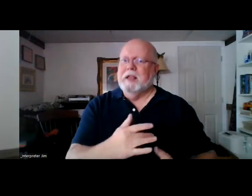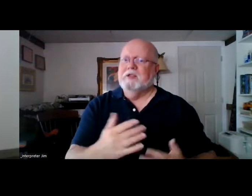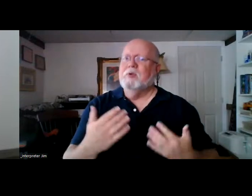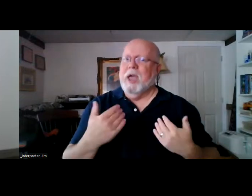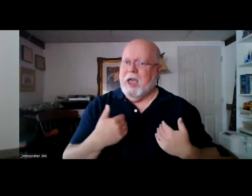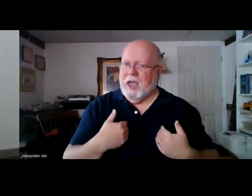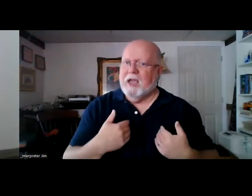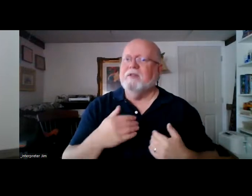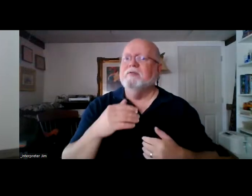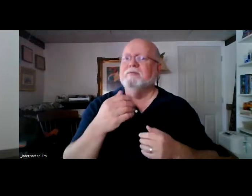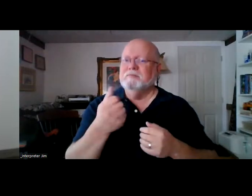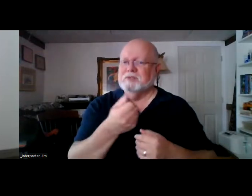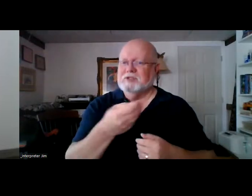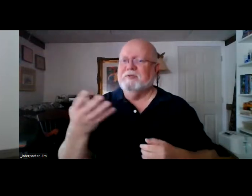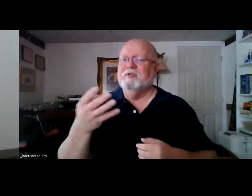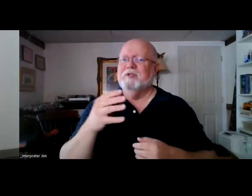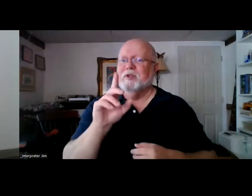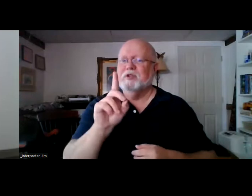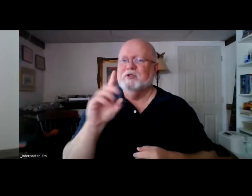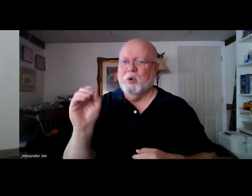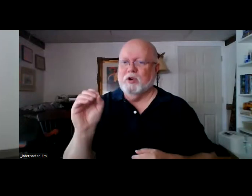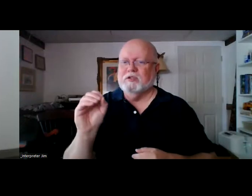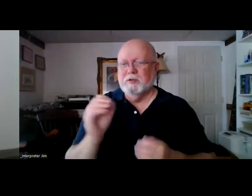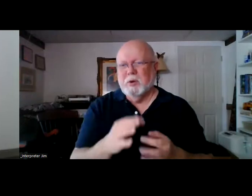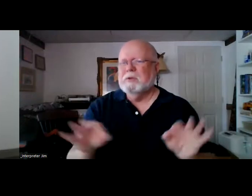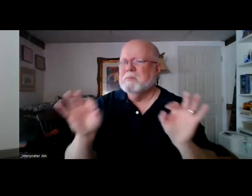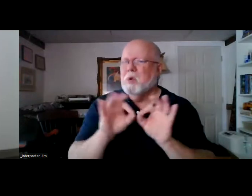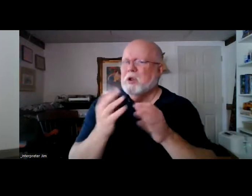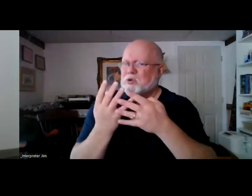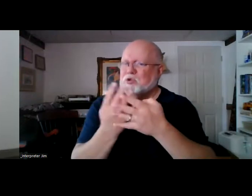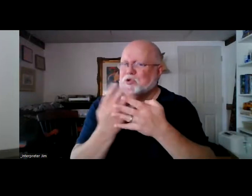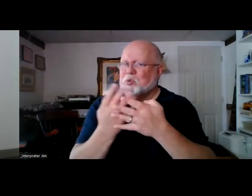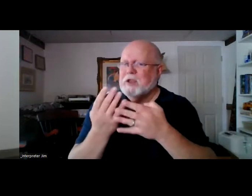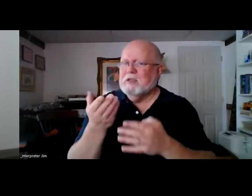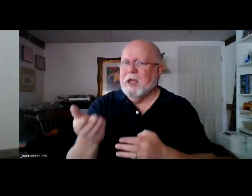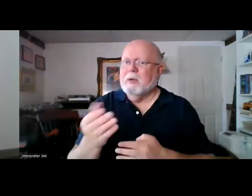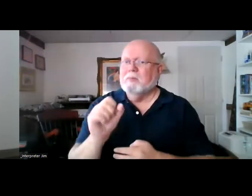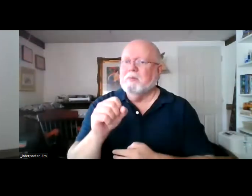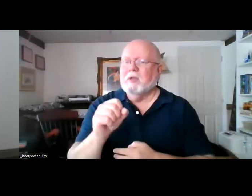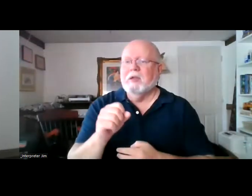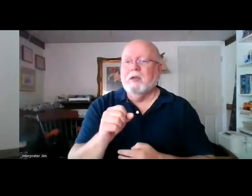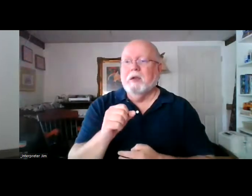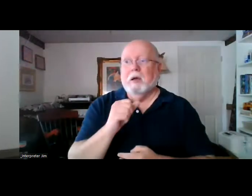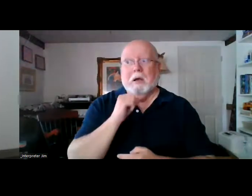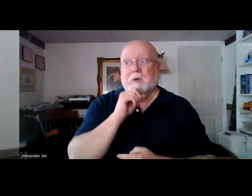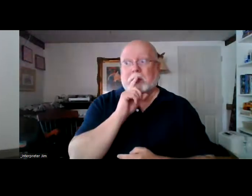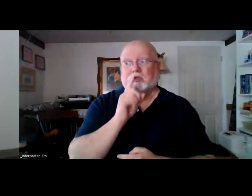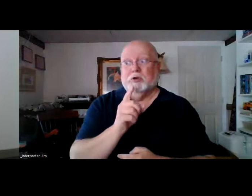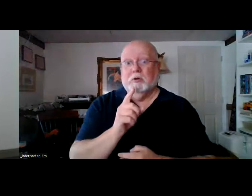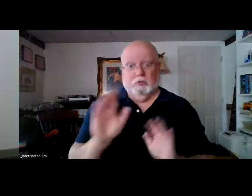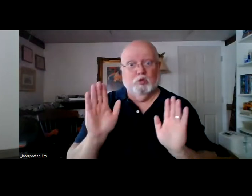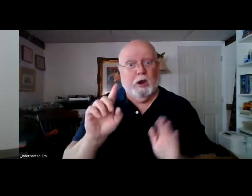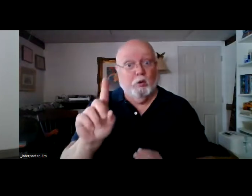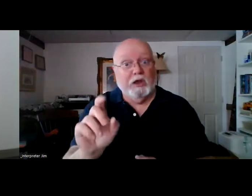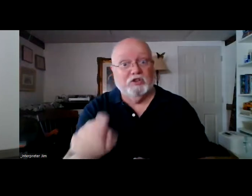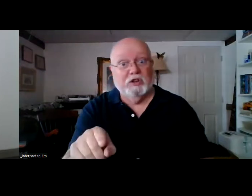they are screened. It's screened for disorders. So I'm not sure. It's a great question. Hopefully they are. It's